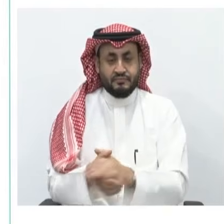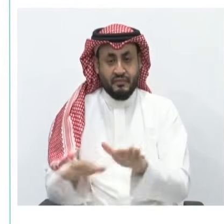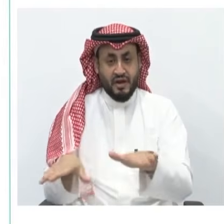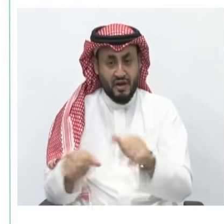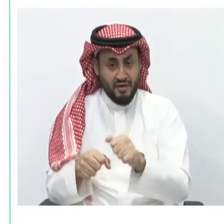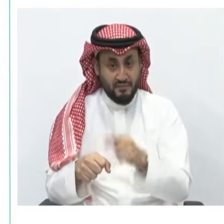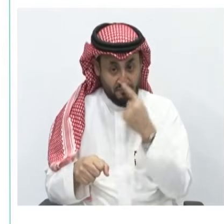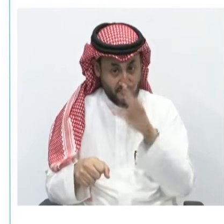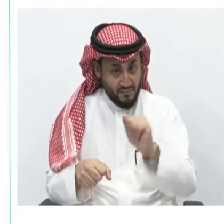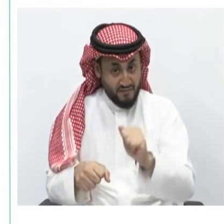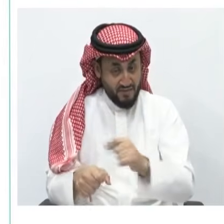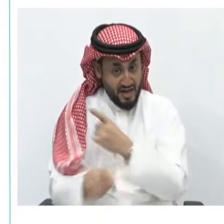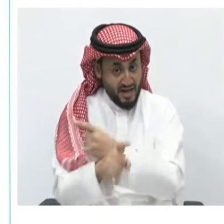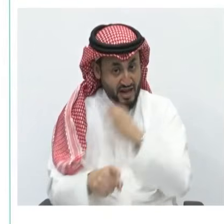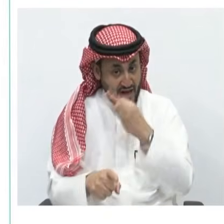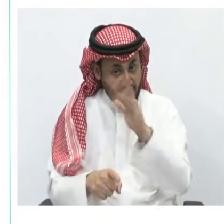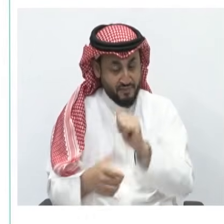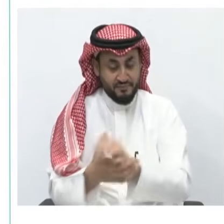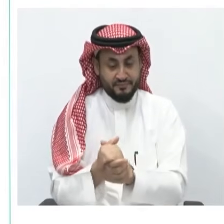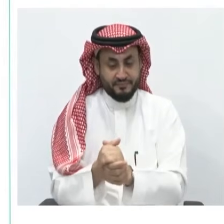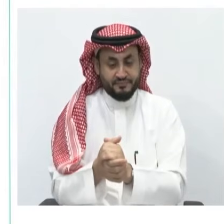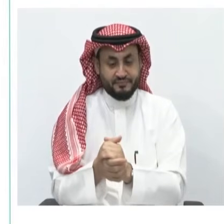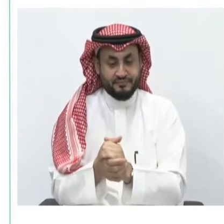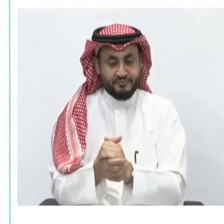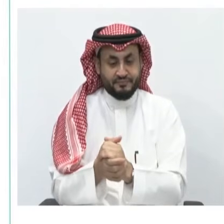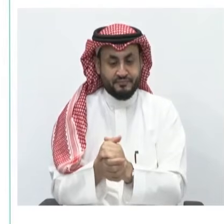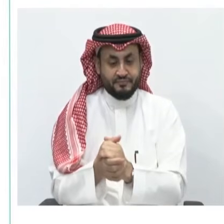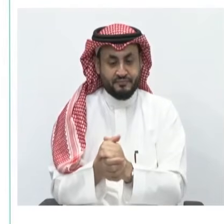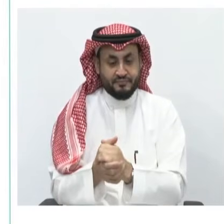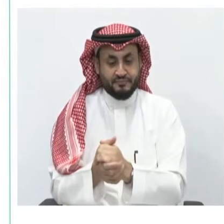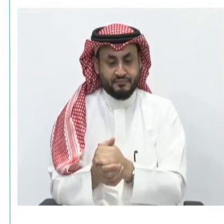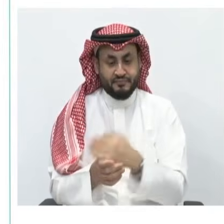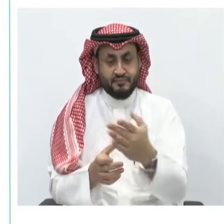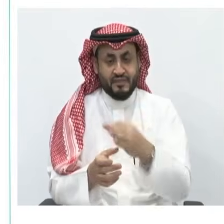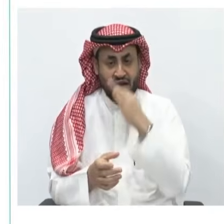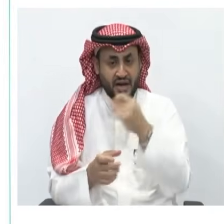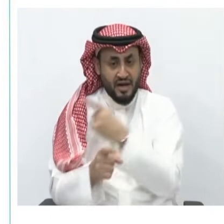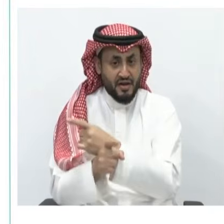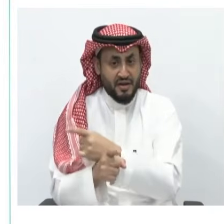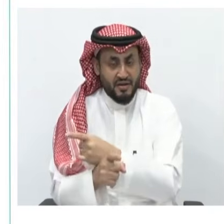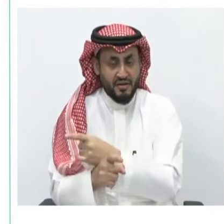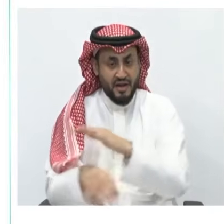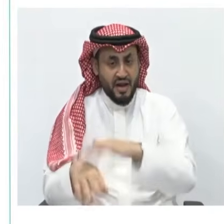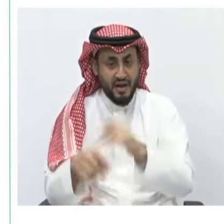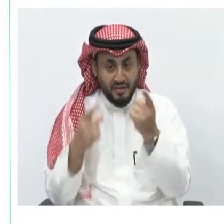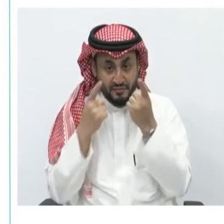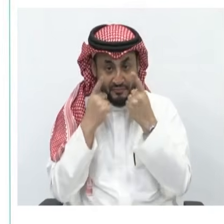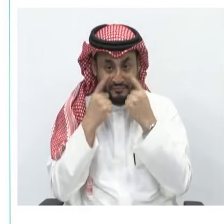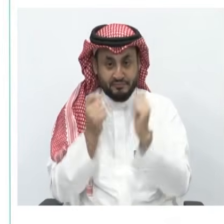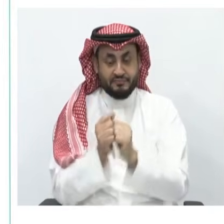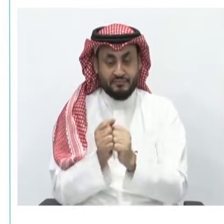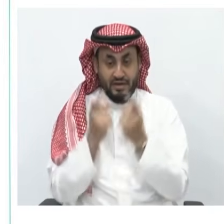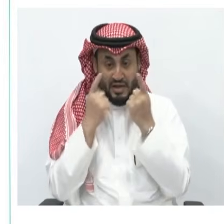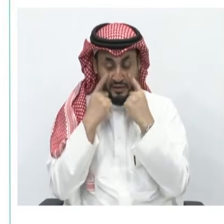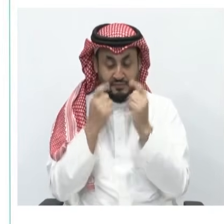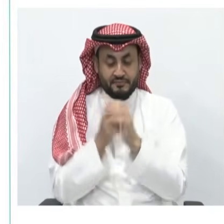knees? No, don't touch it. Excellent. Okay. The teacher says, touch your eyes. Touch your